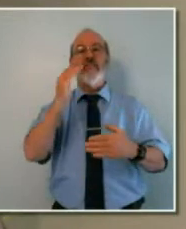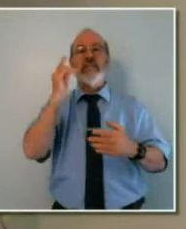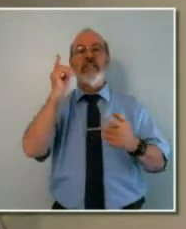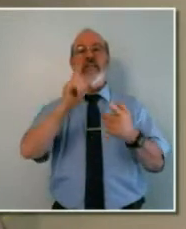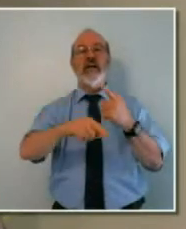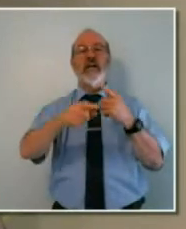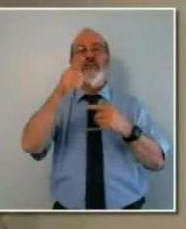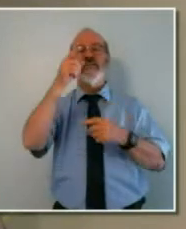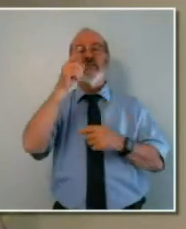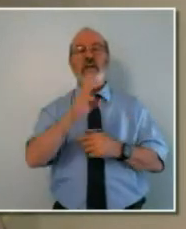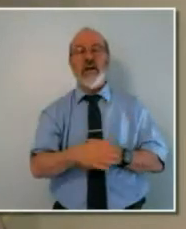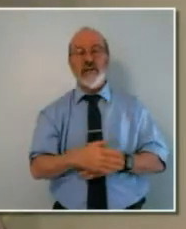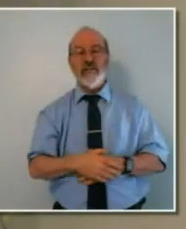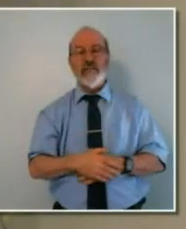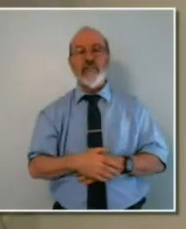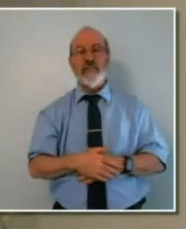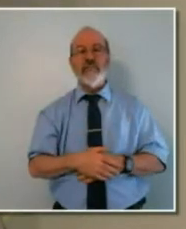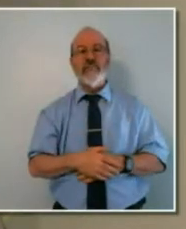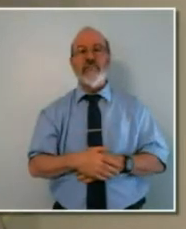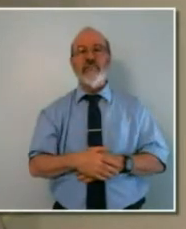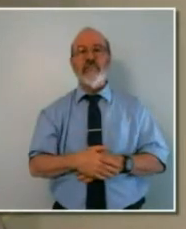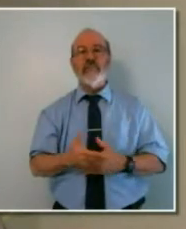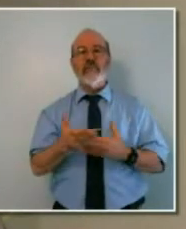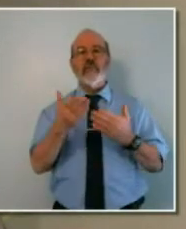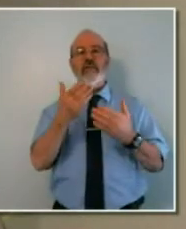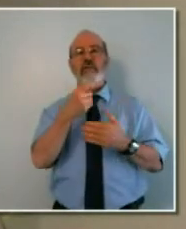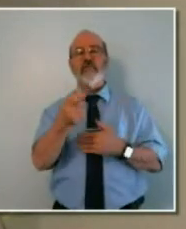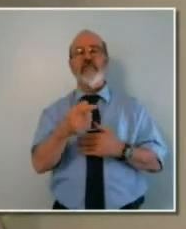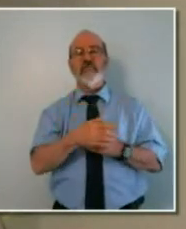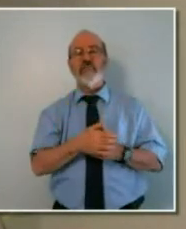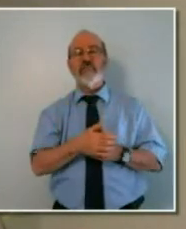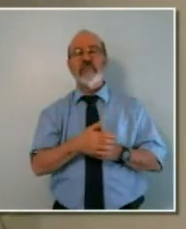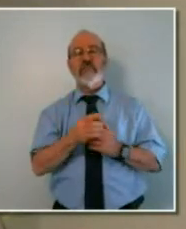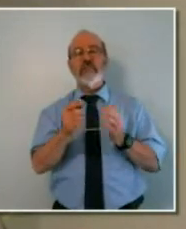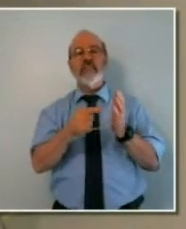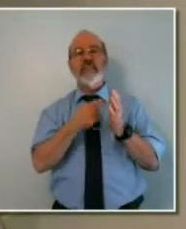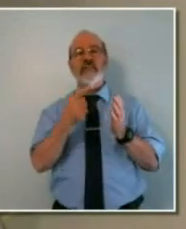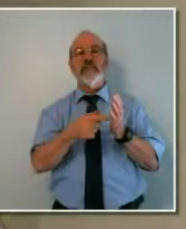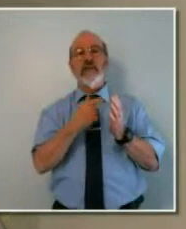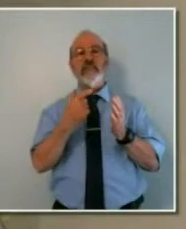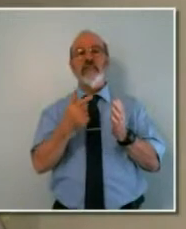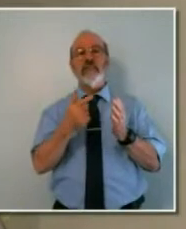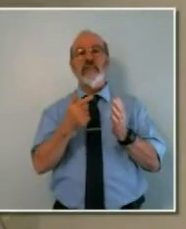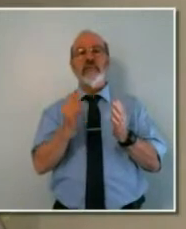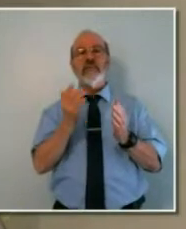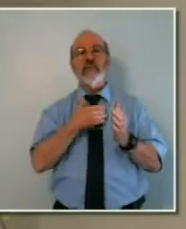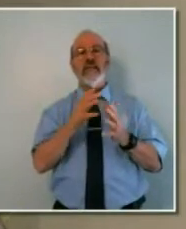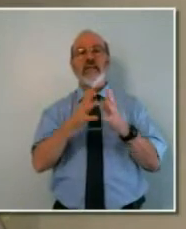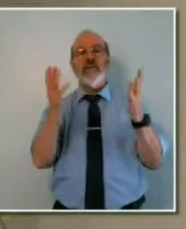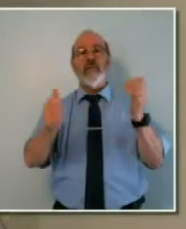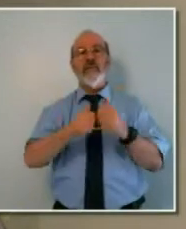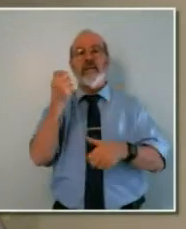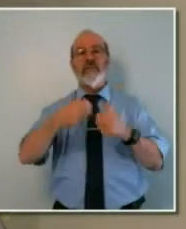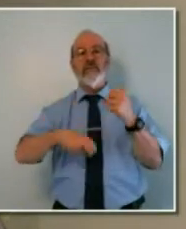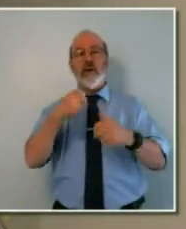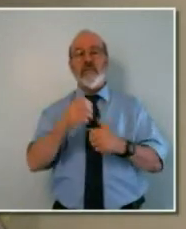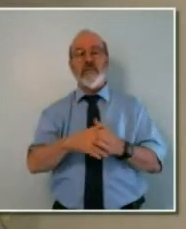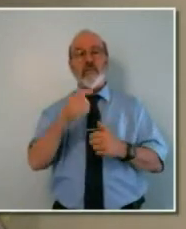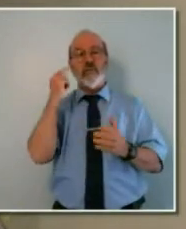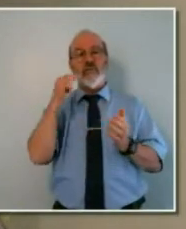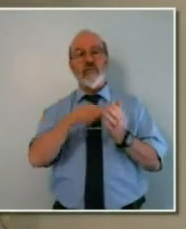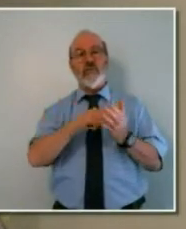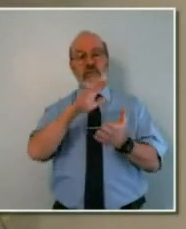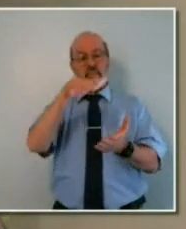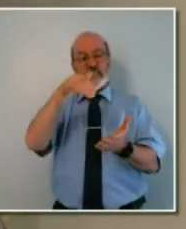him. Can I suggest to you that sometimes that's our biggest problem? You notice in the midst of this